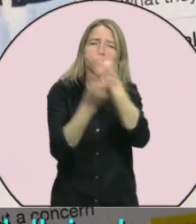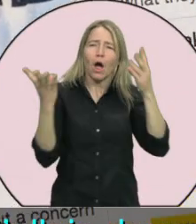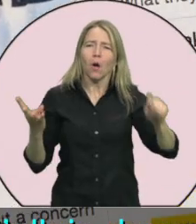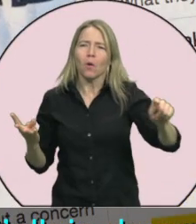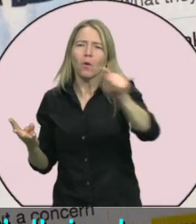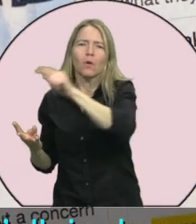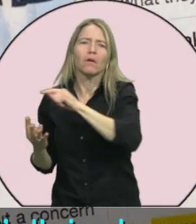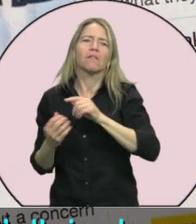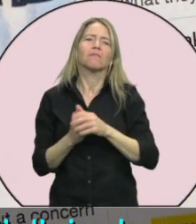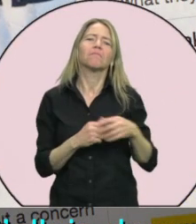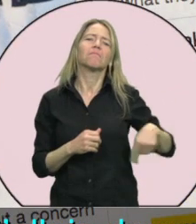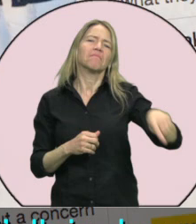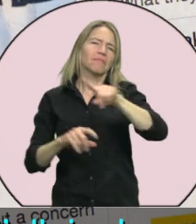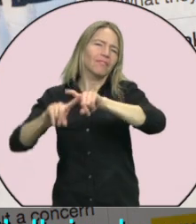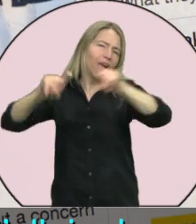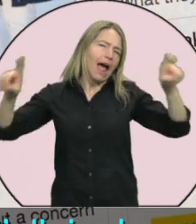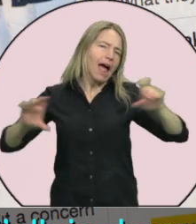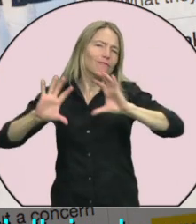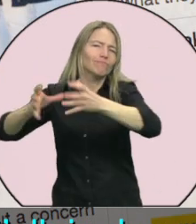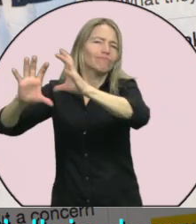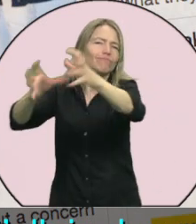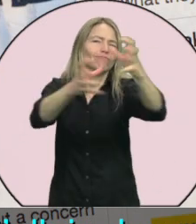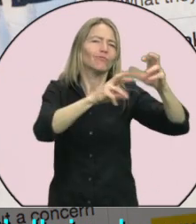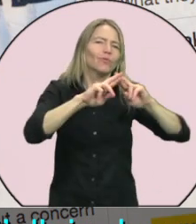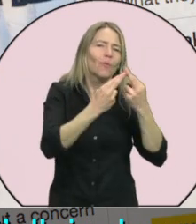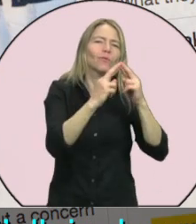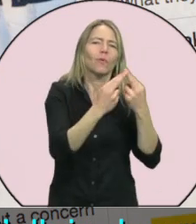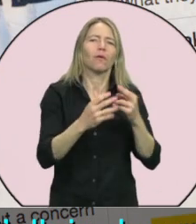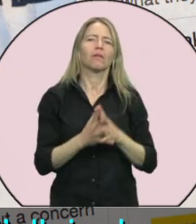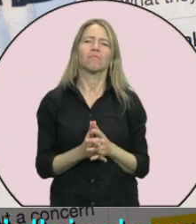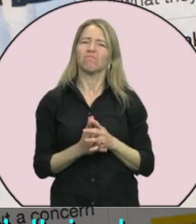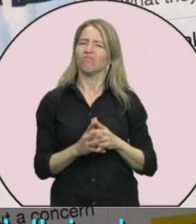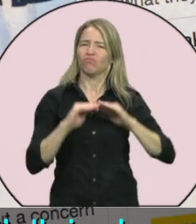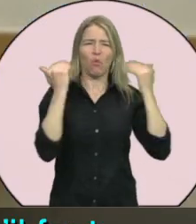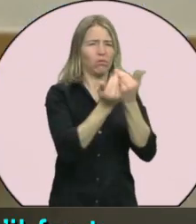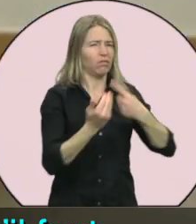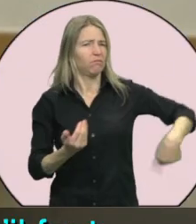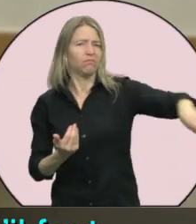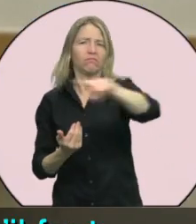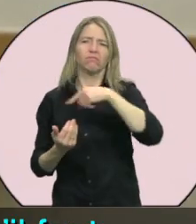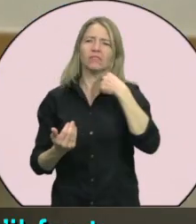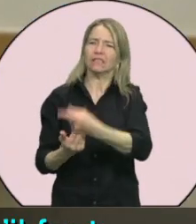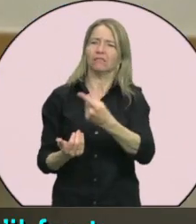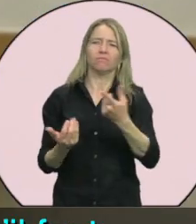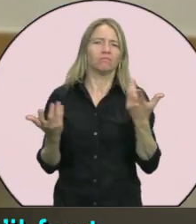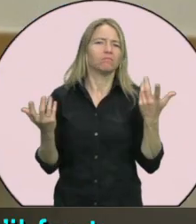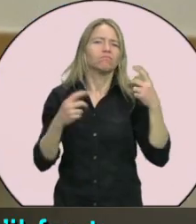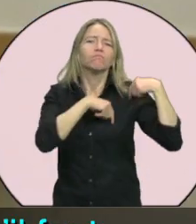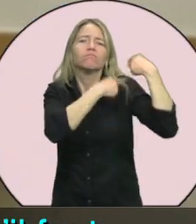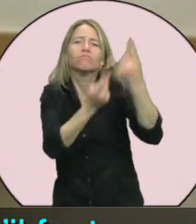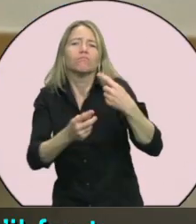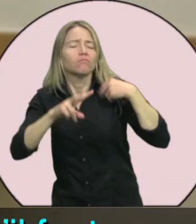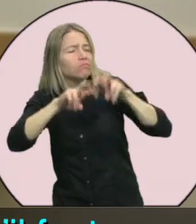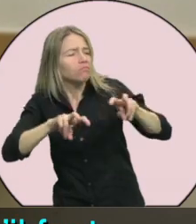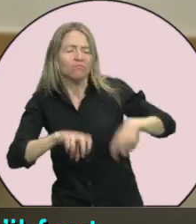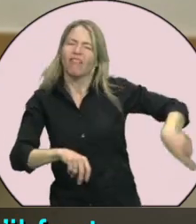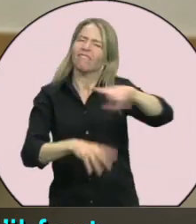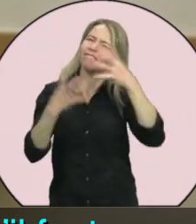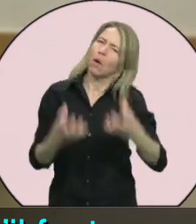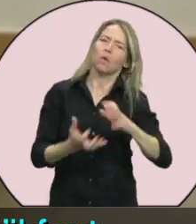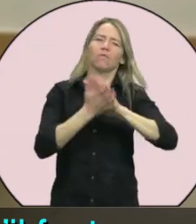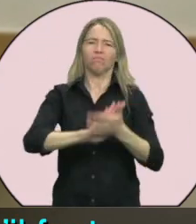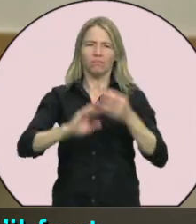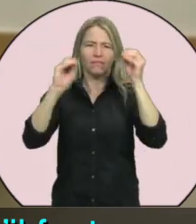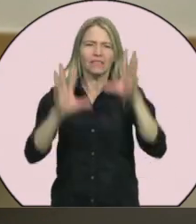a lot of deaf people when I'm going for meetings, different meetings, and they all said, I have all this knowledge, this schooling, I want